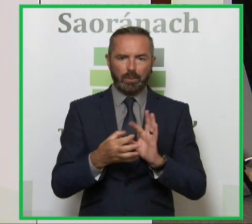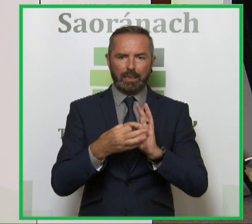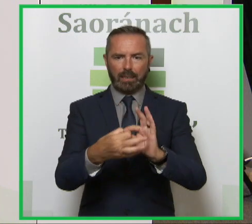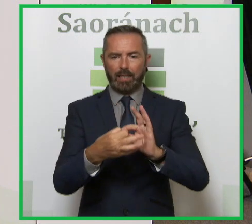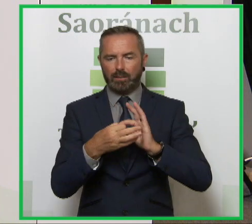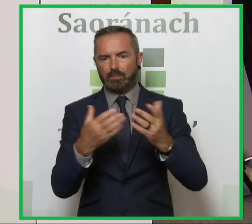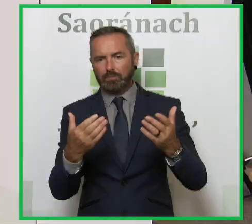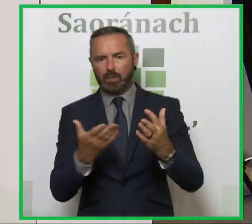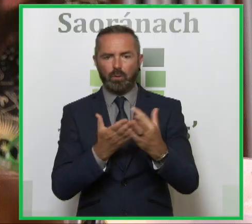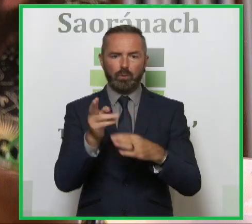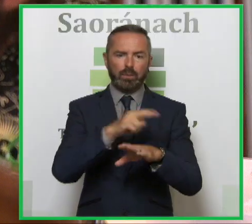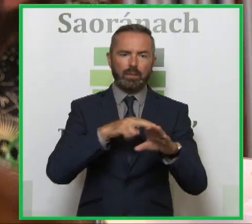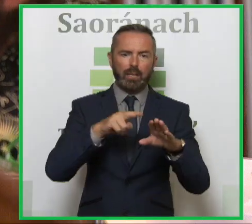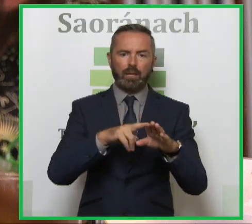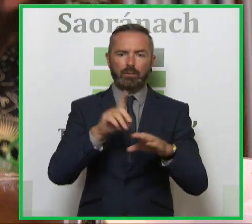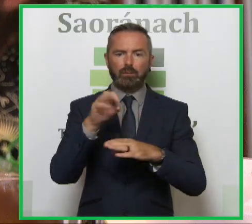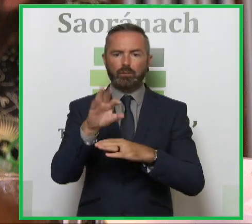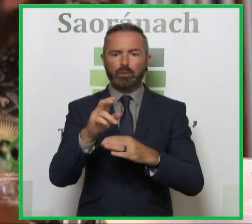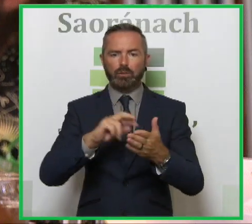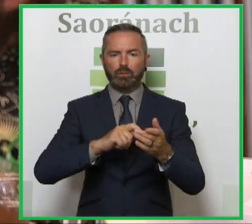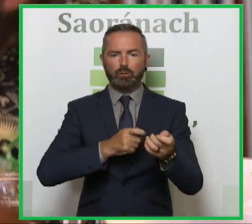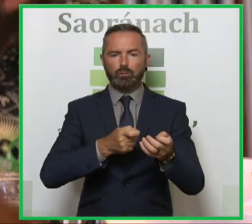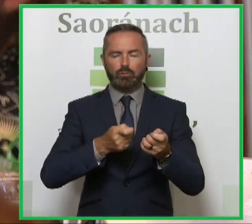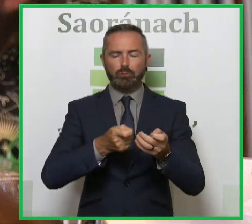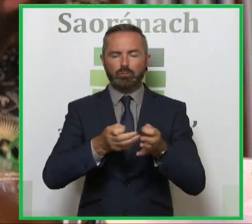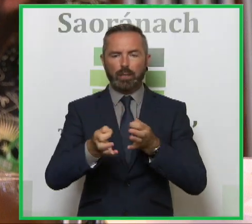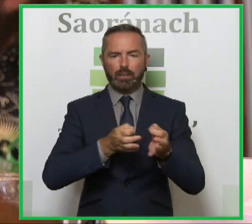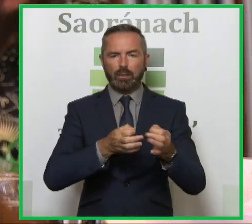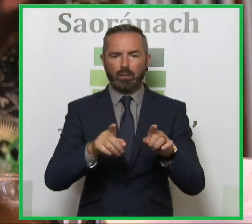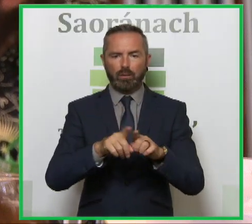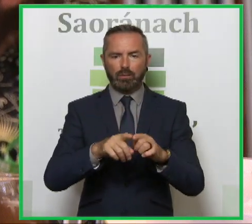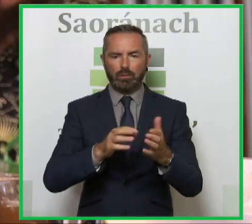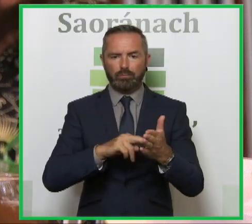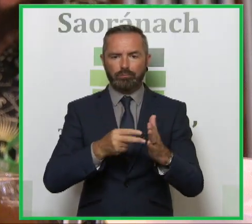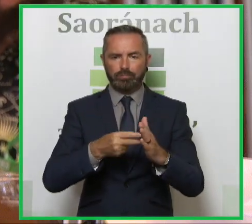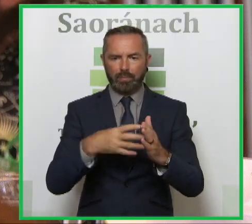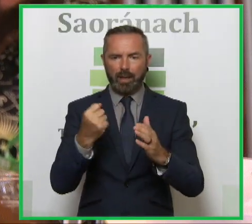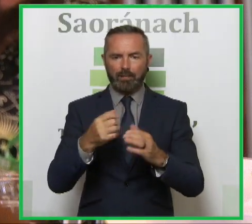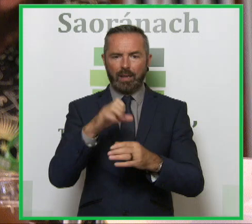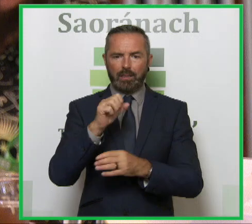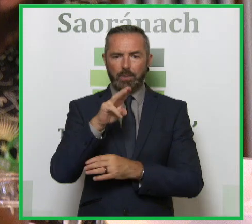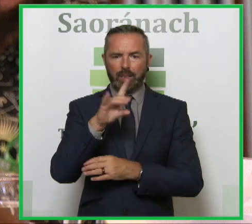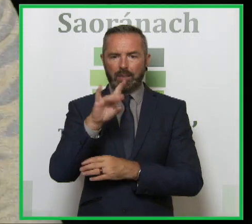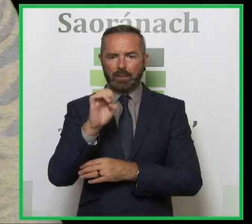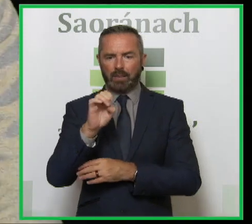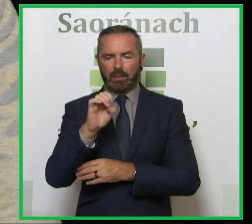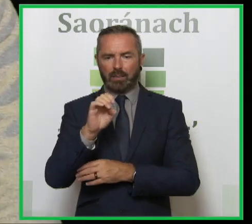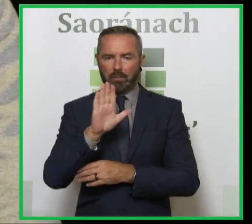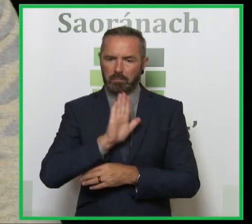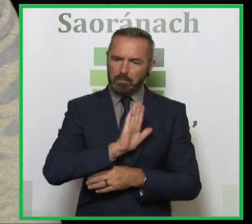I suppose through the National Drug Strategy as well, we have a national mandate to support the SPHE programme. That's under